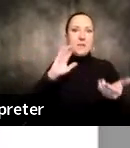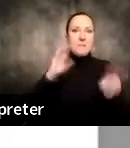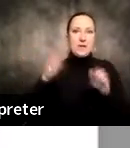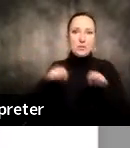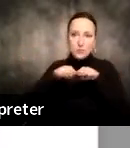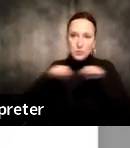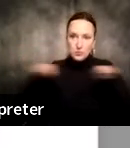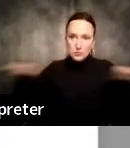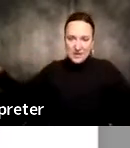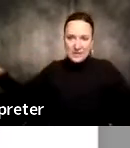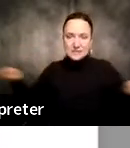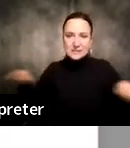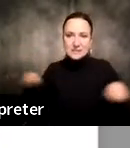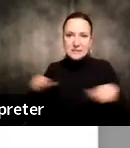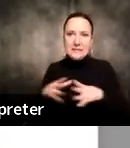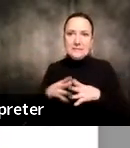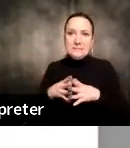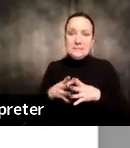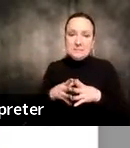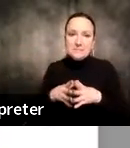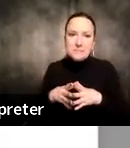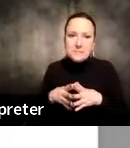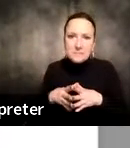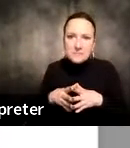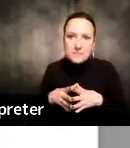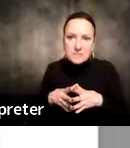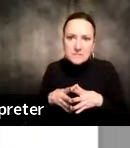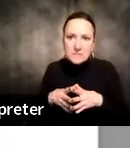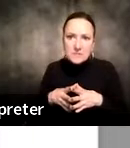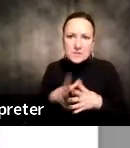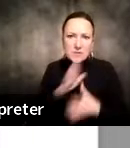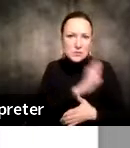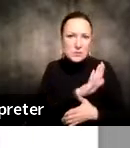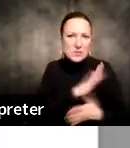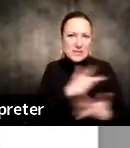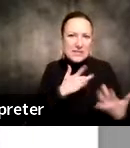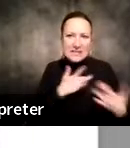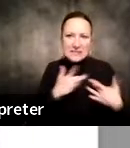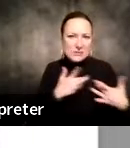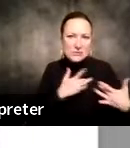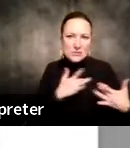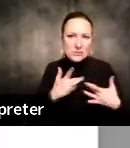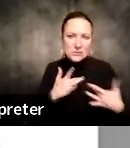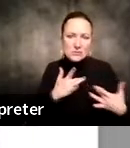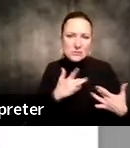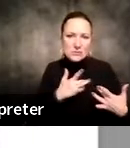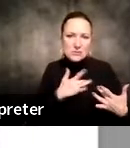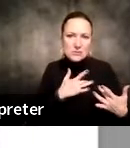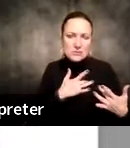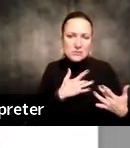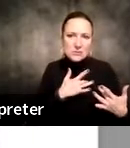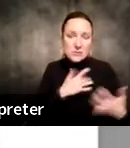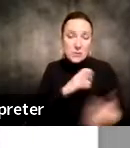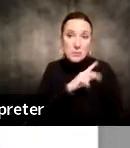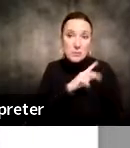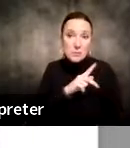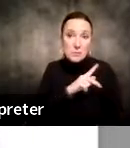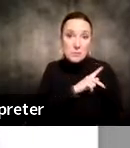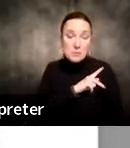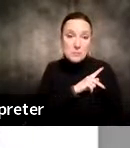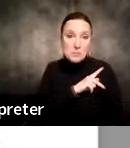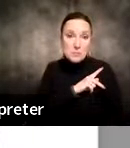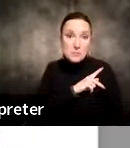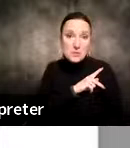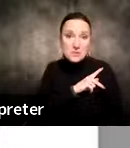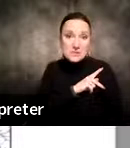I'm just repeating now exactly what he said to me. Those are some of his concerns. I personally don't think,